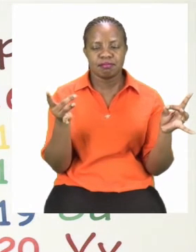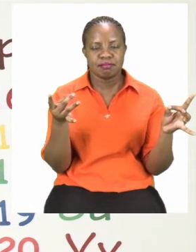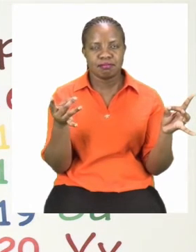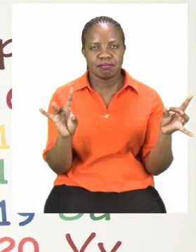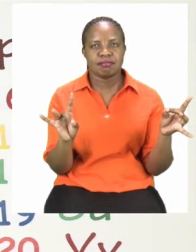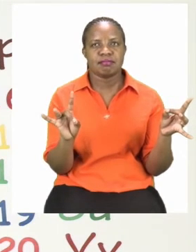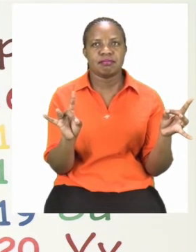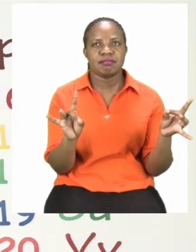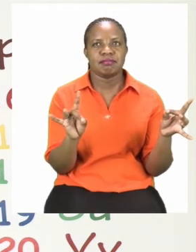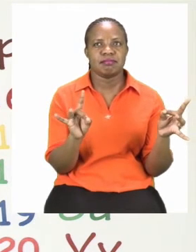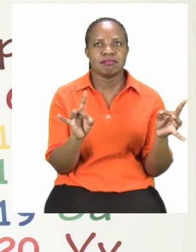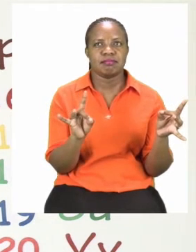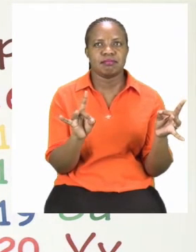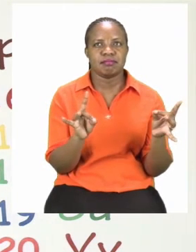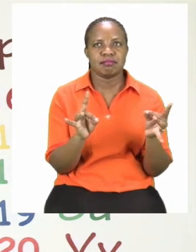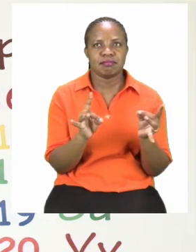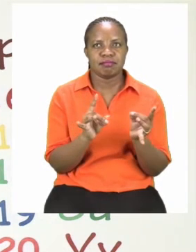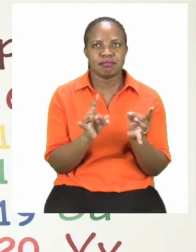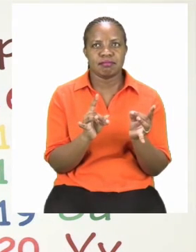16,